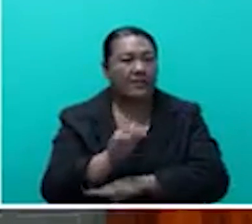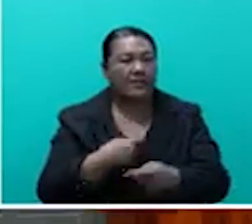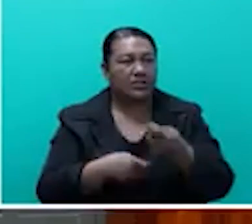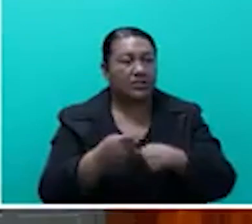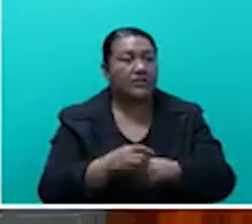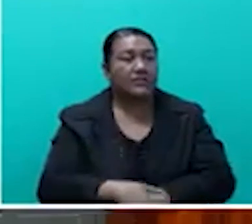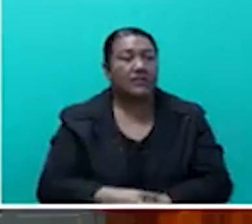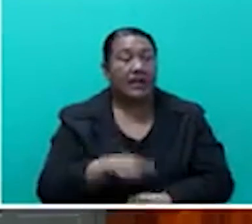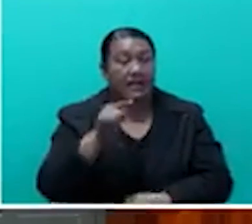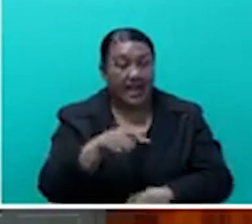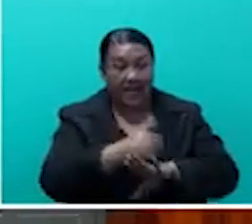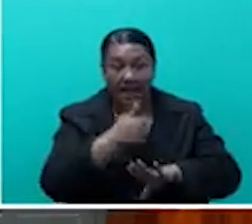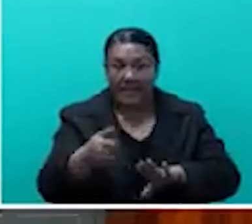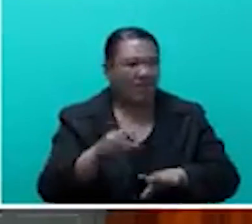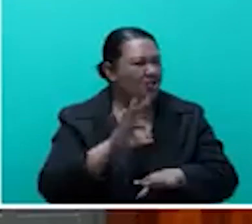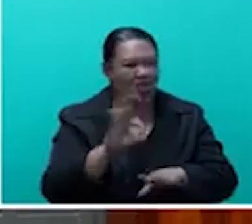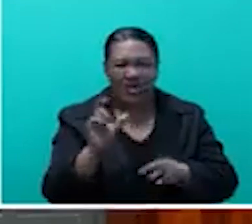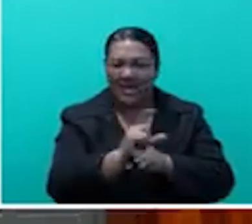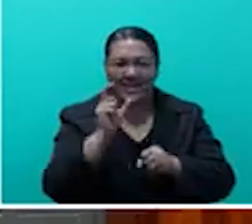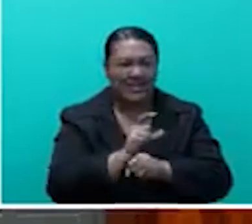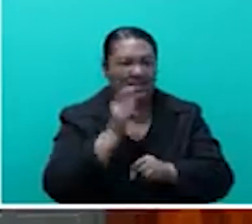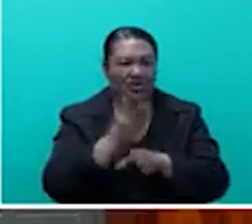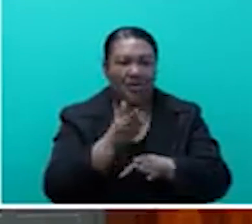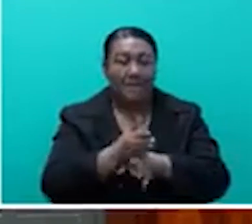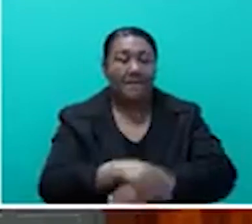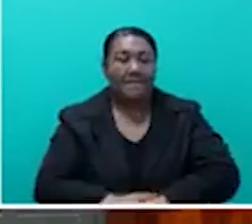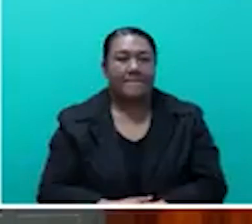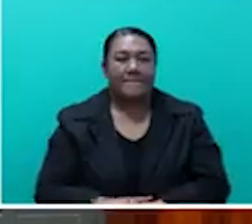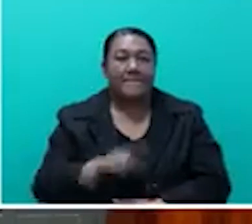this government is not creating jobs, but